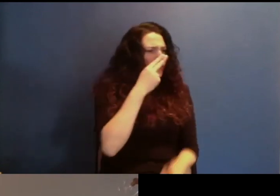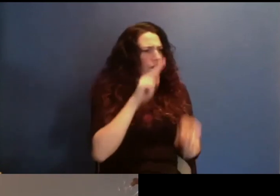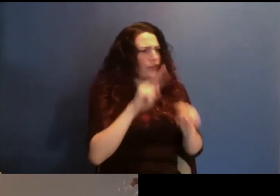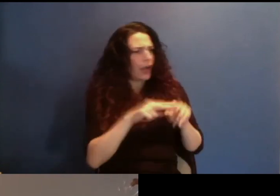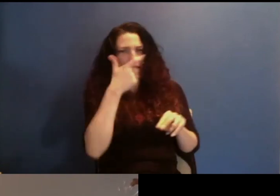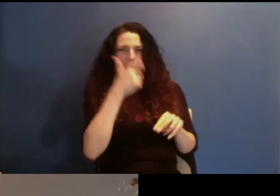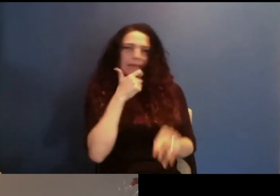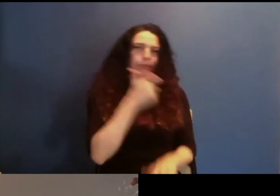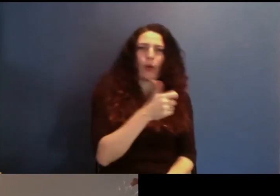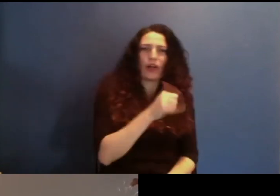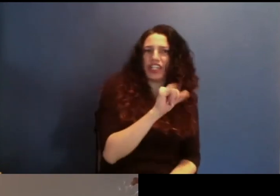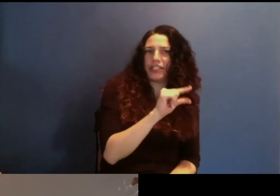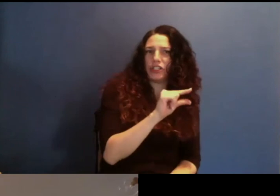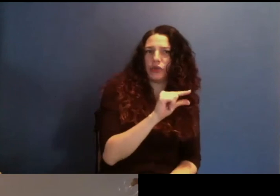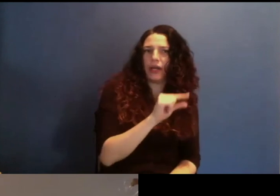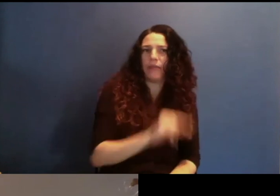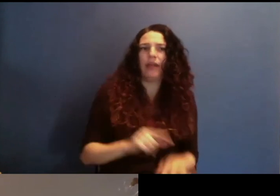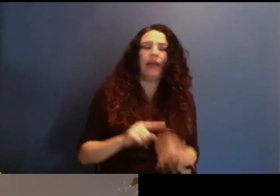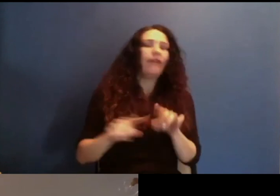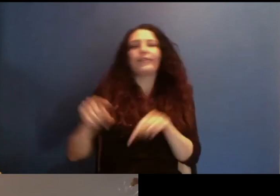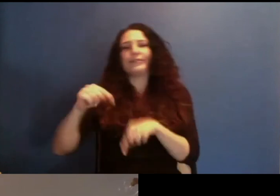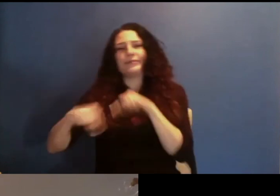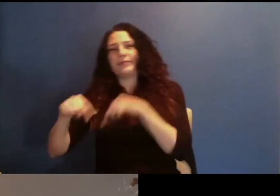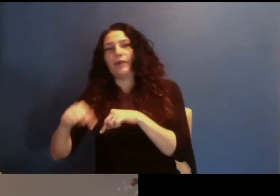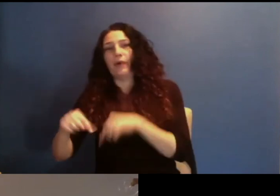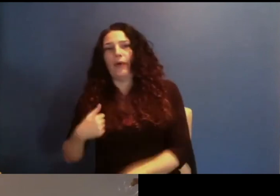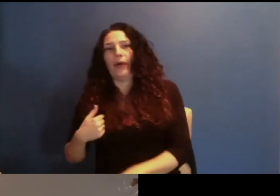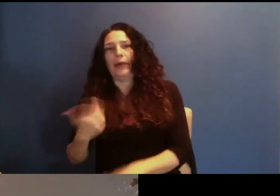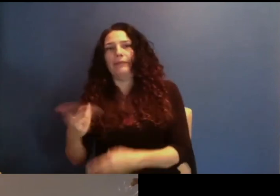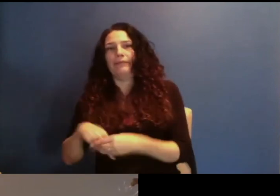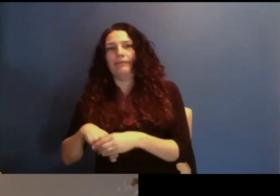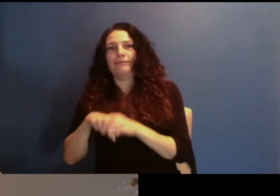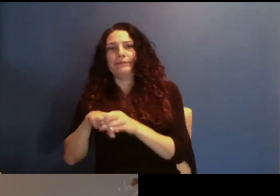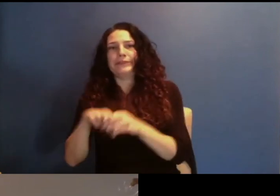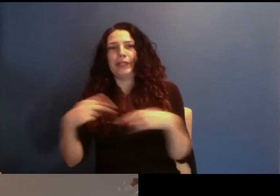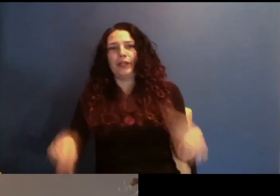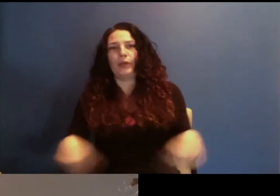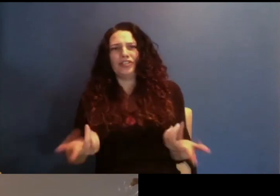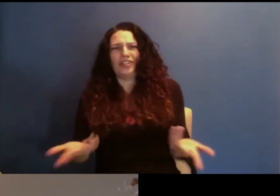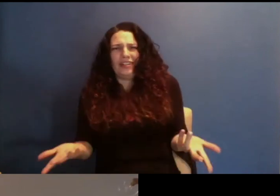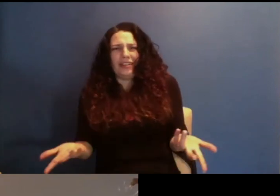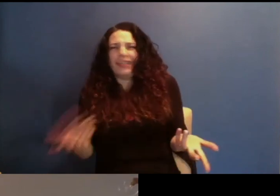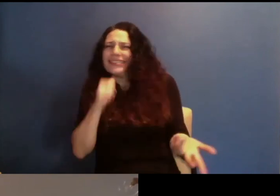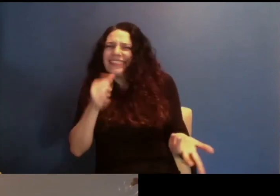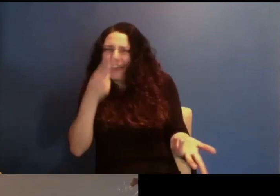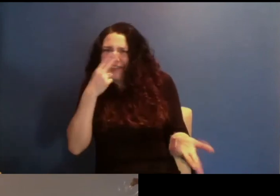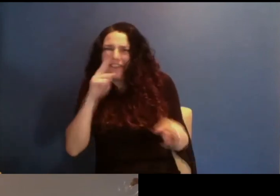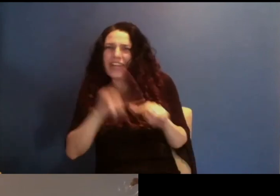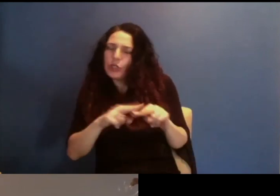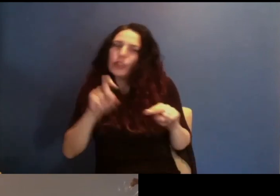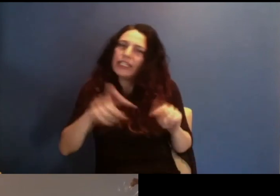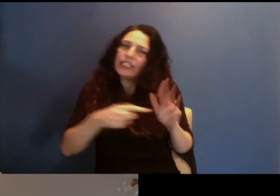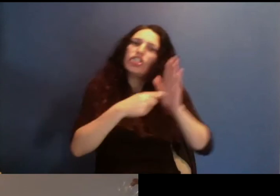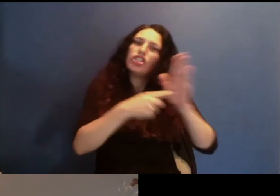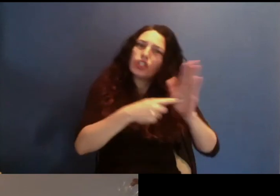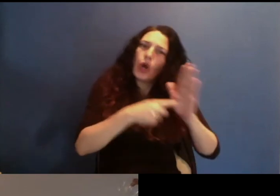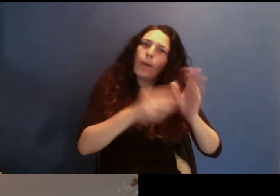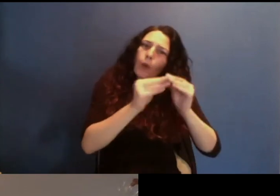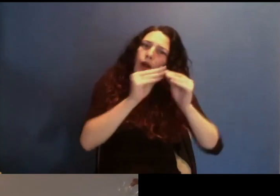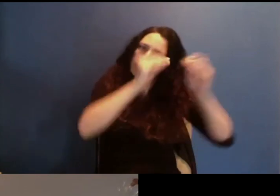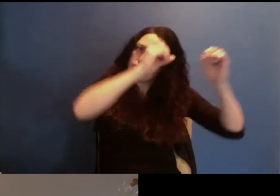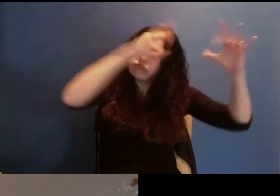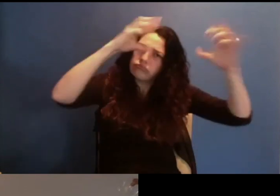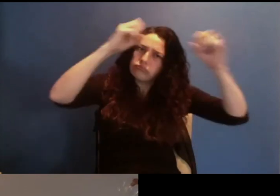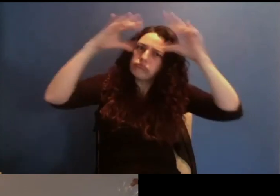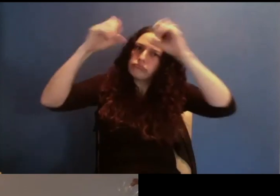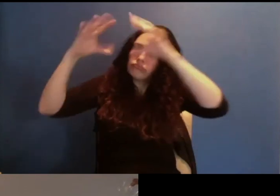if you just say, oh, I'm in a wheelchair, they're gonna be like, well, that's not fun. So you kind of have to show them, and if they're not thinking about it. But I will say